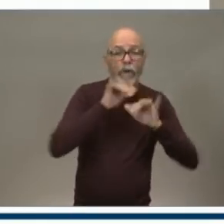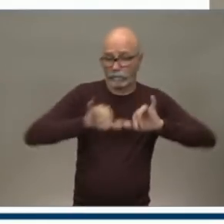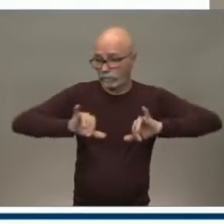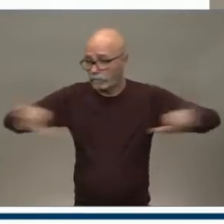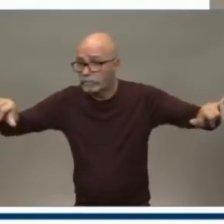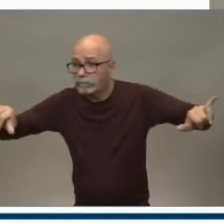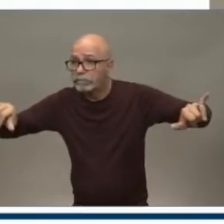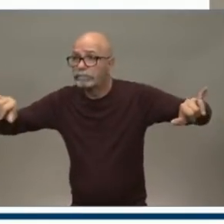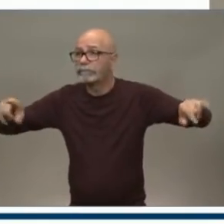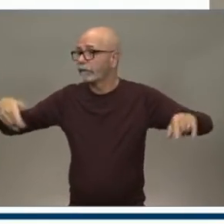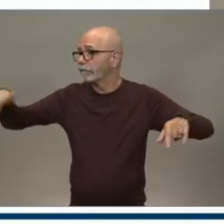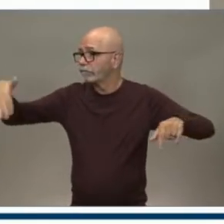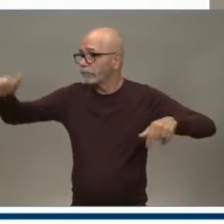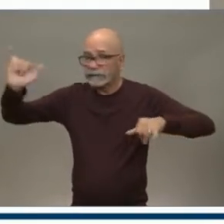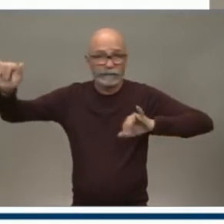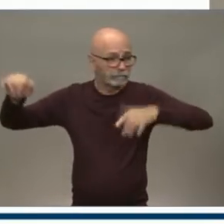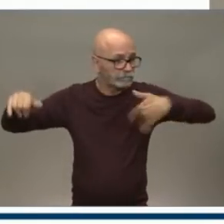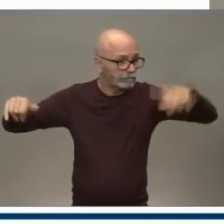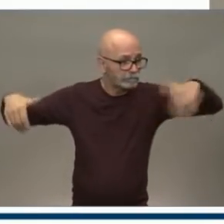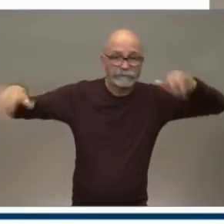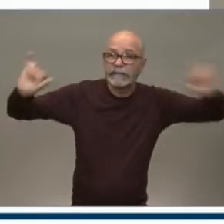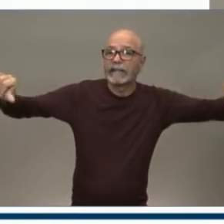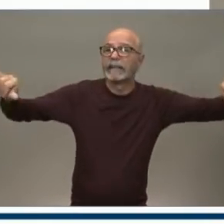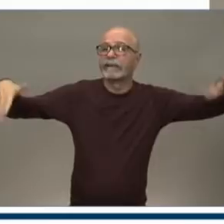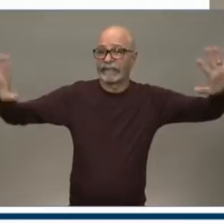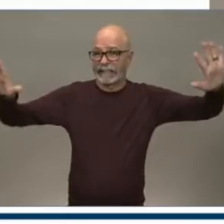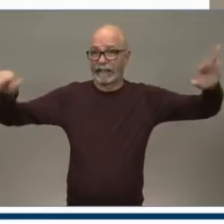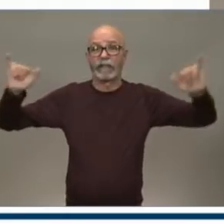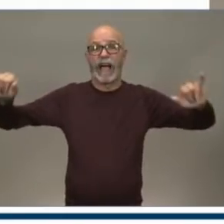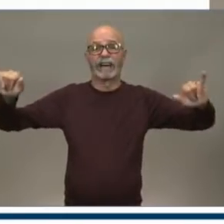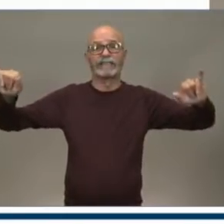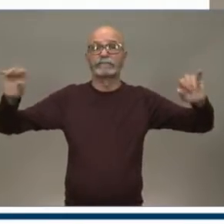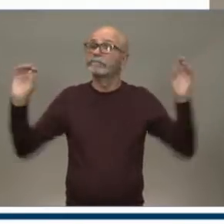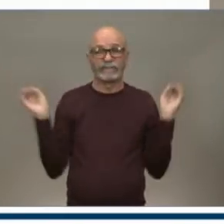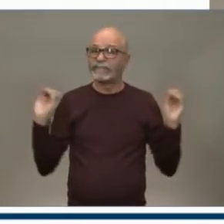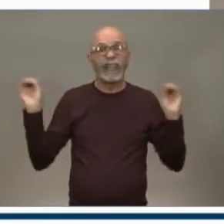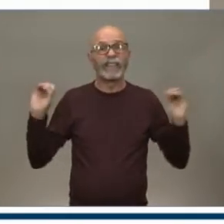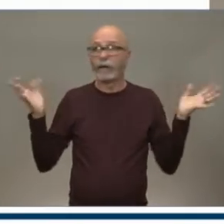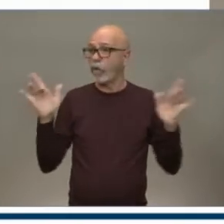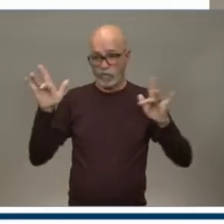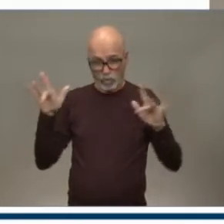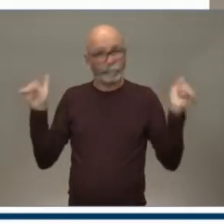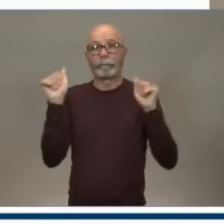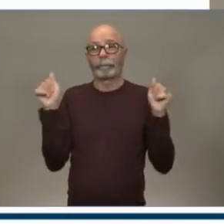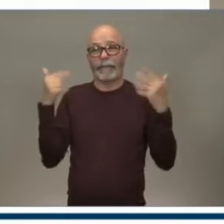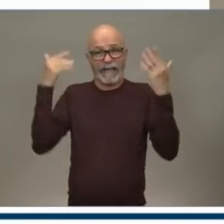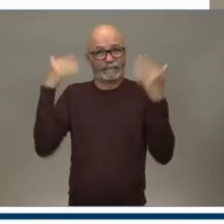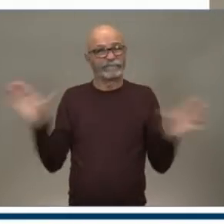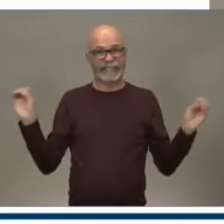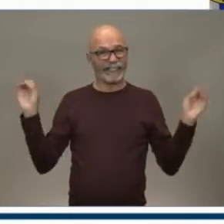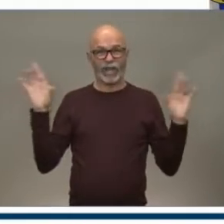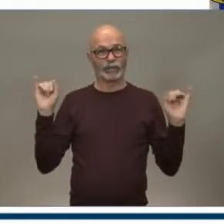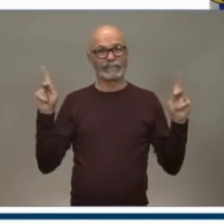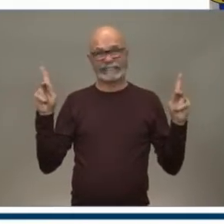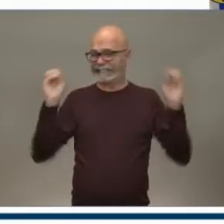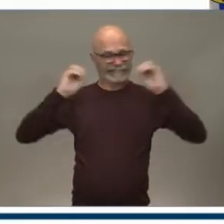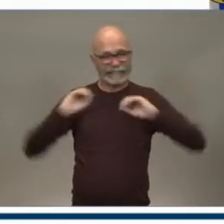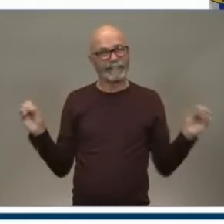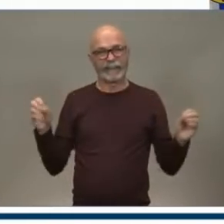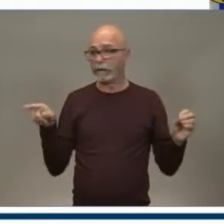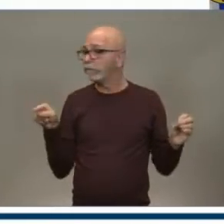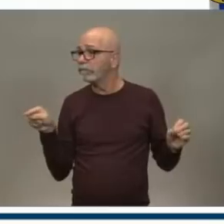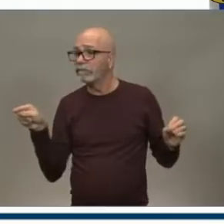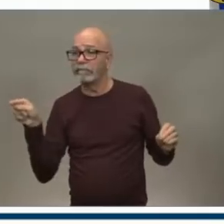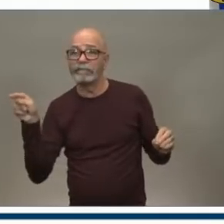is no more risk in either of these schools than there is in any other school. And bearing in mind, when we're asking a teacher to